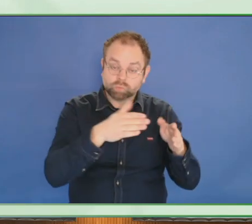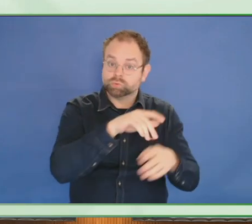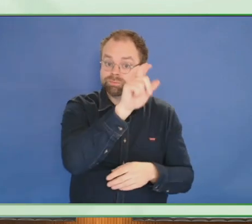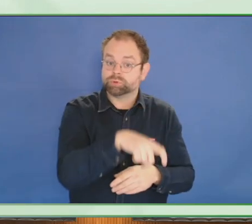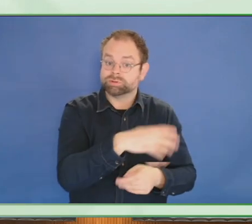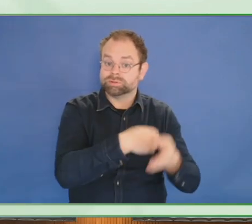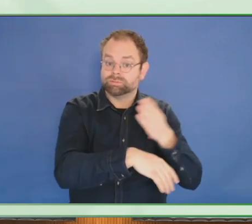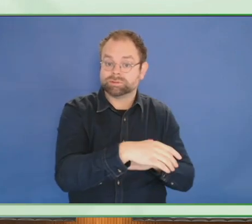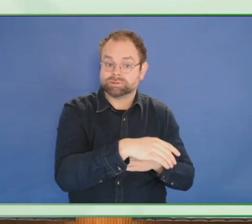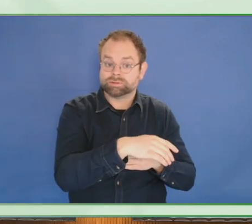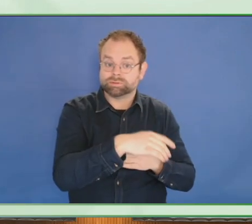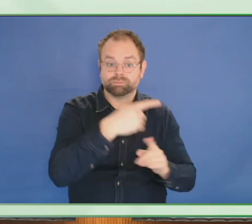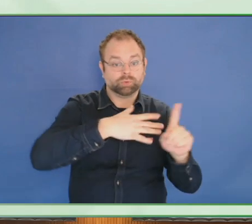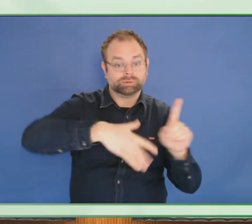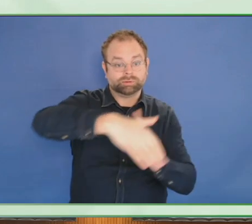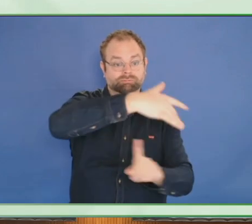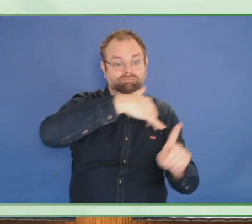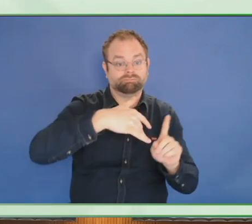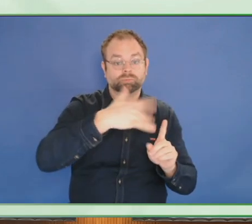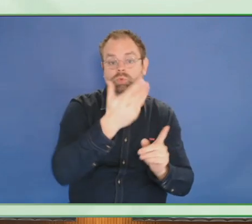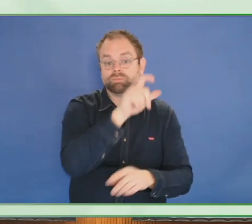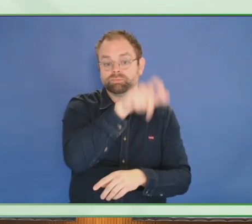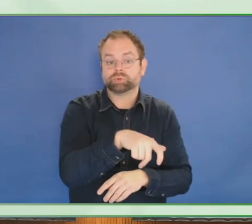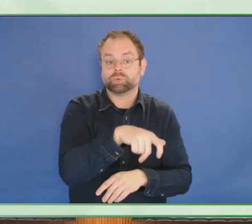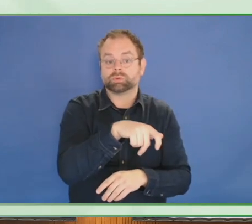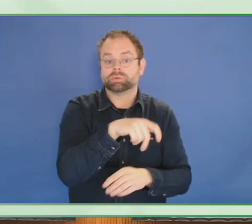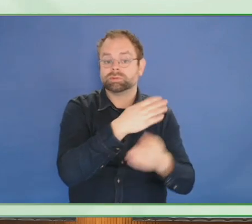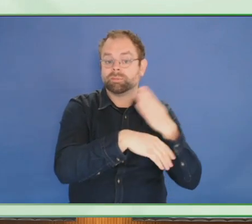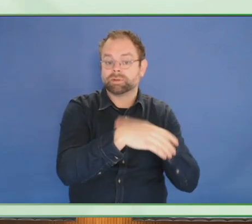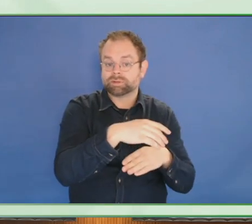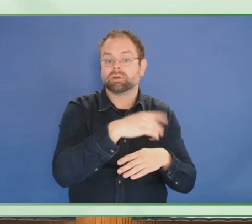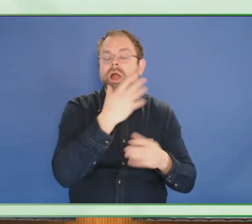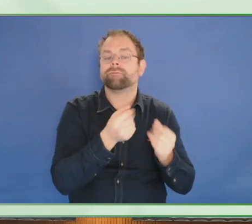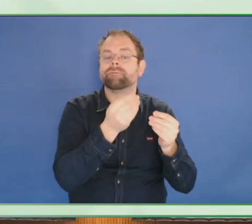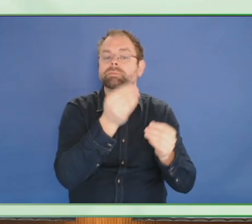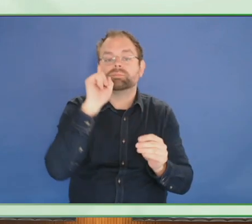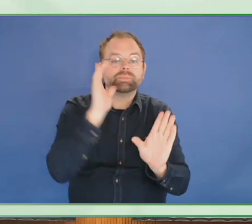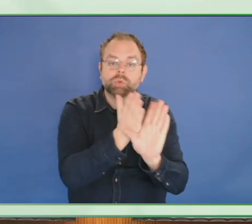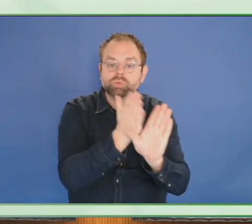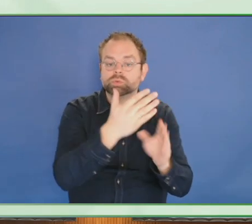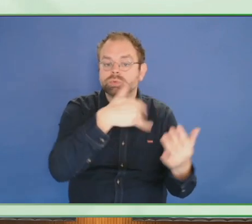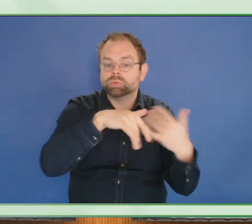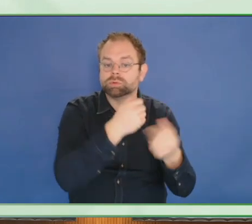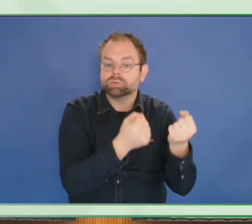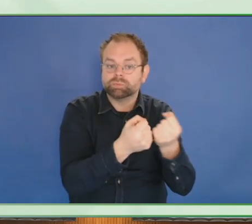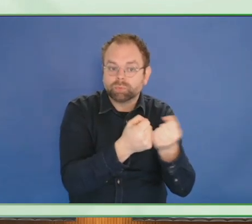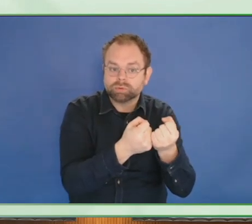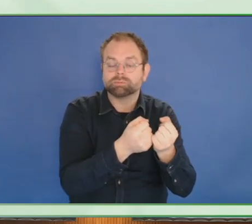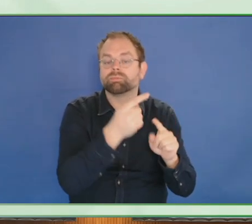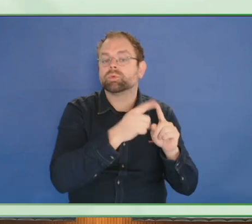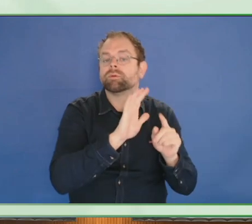their employability skills to foster their inclusion in the labor market. For employers and the